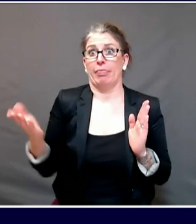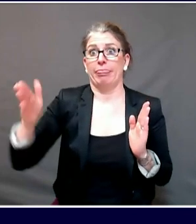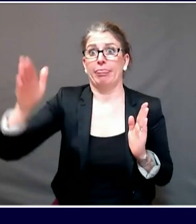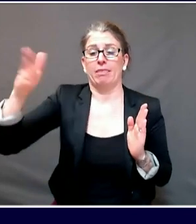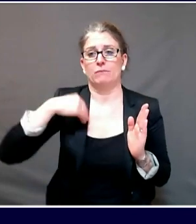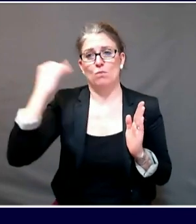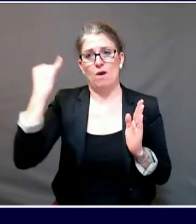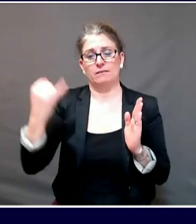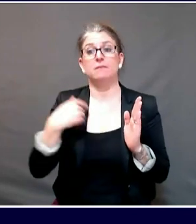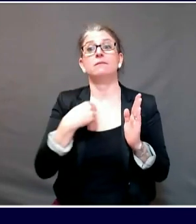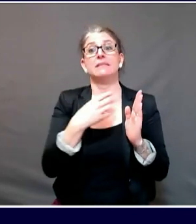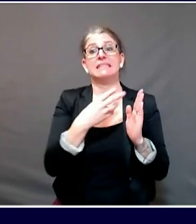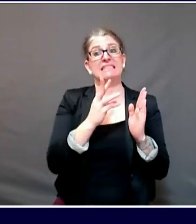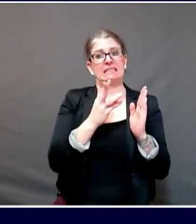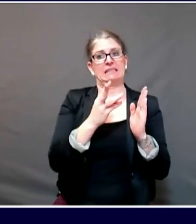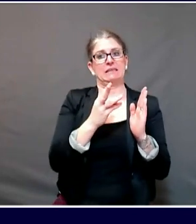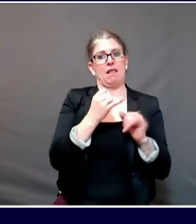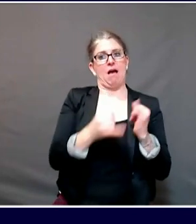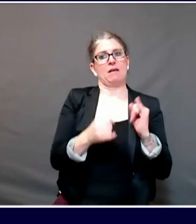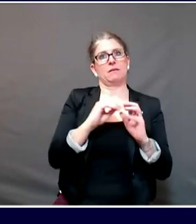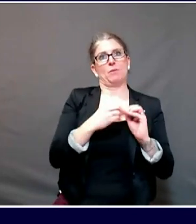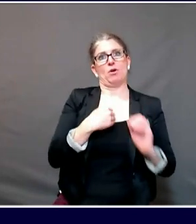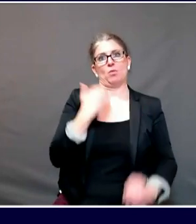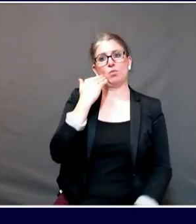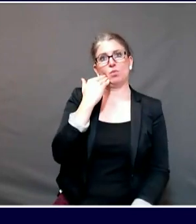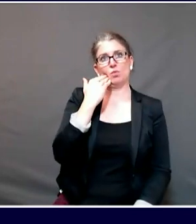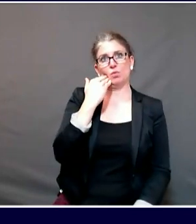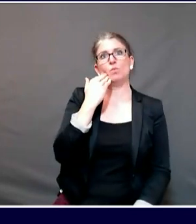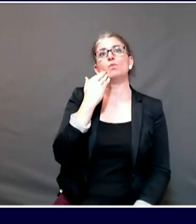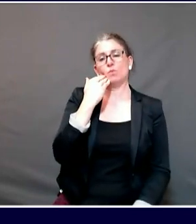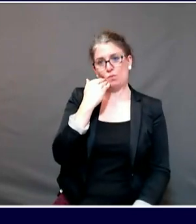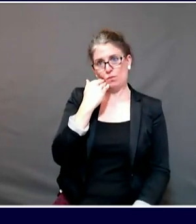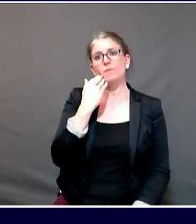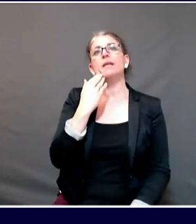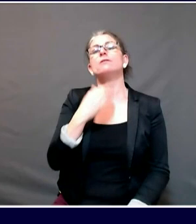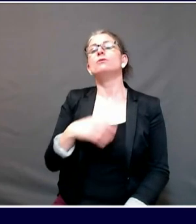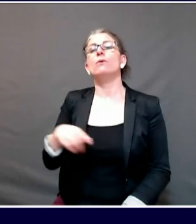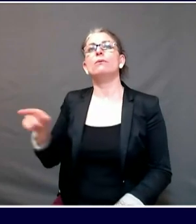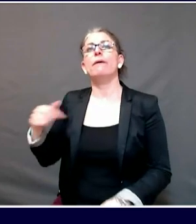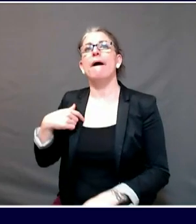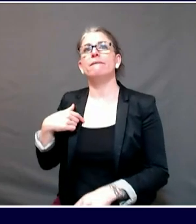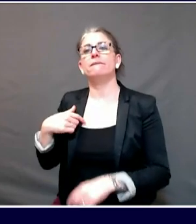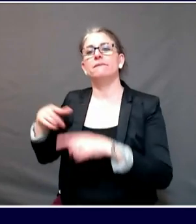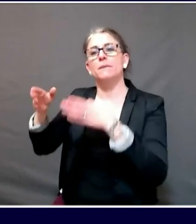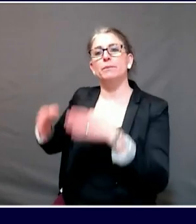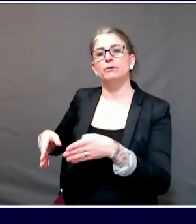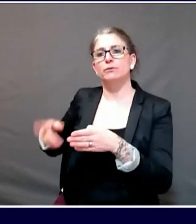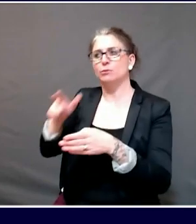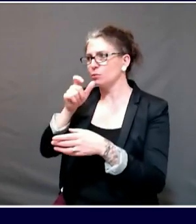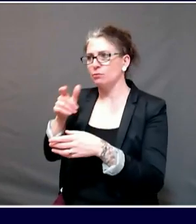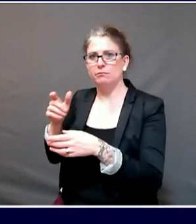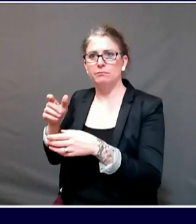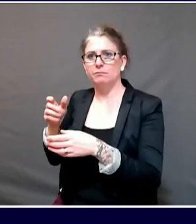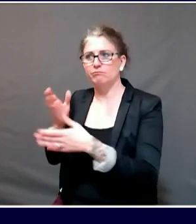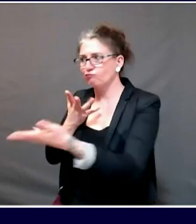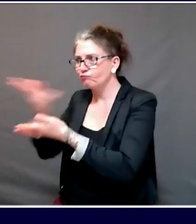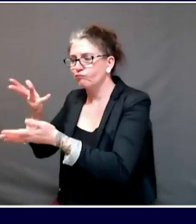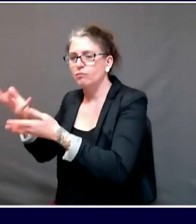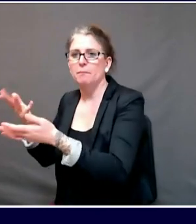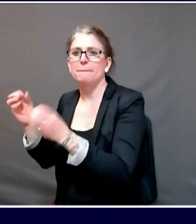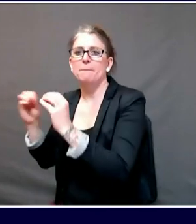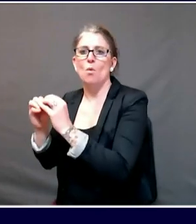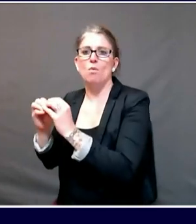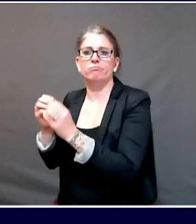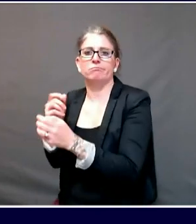accurate and up-to-date number than what I've got at my fingertips right now. In terms of the investigation, I know that it is underway.